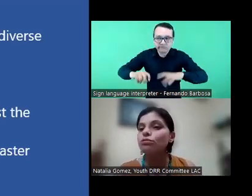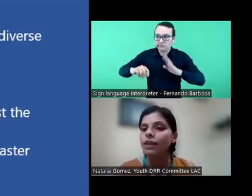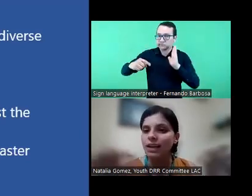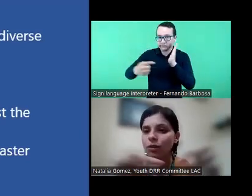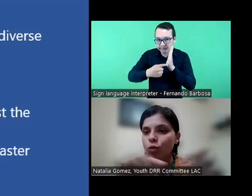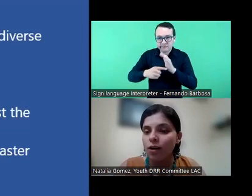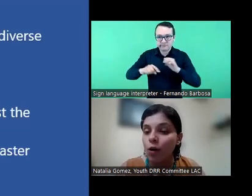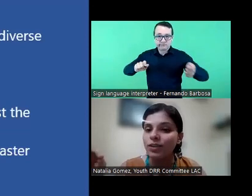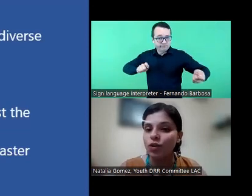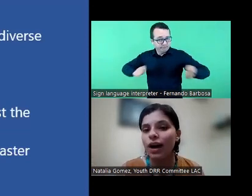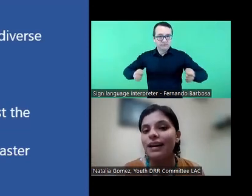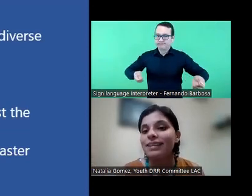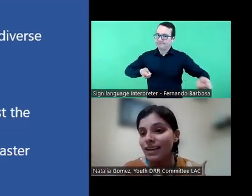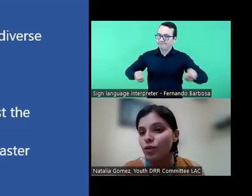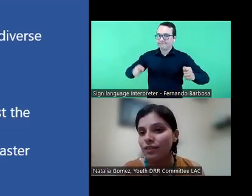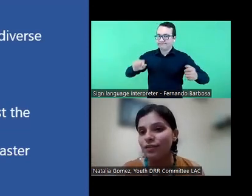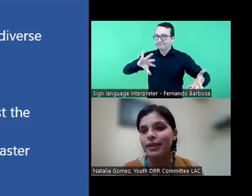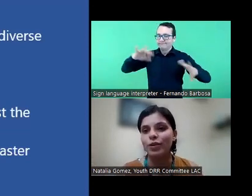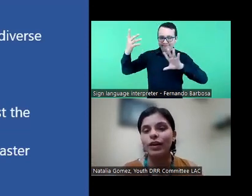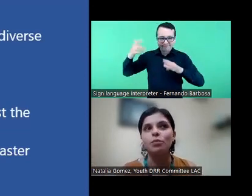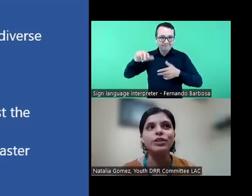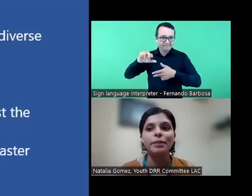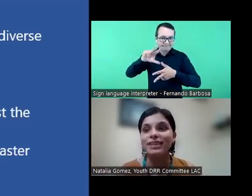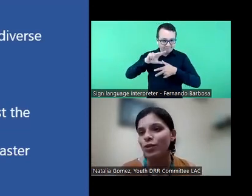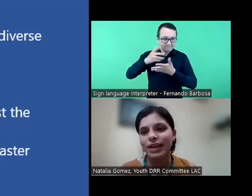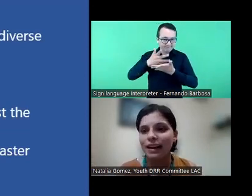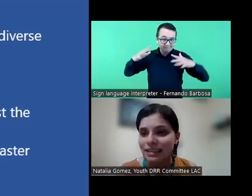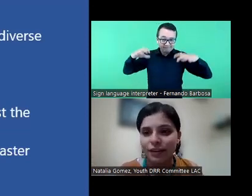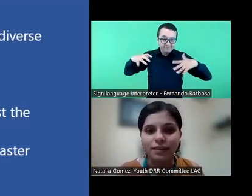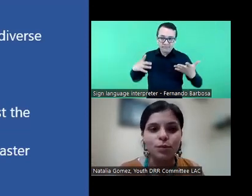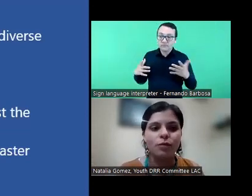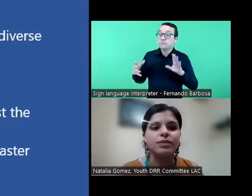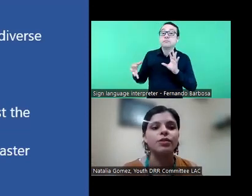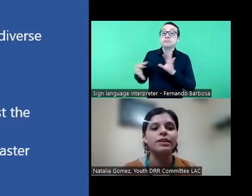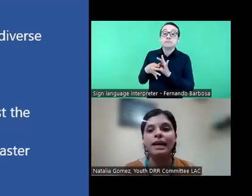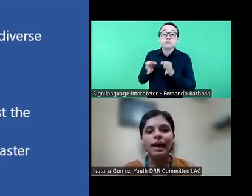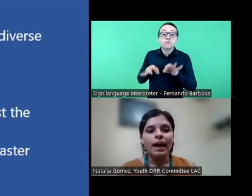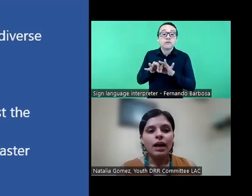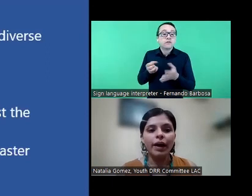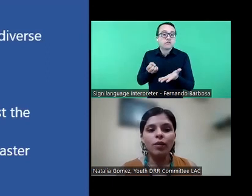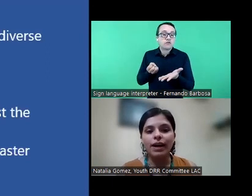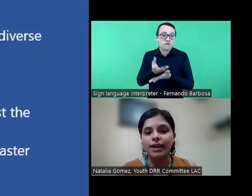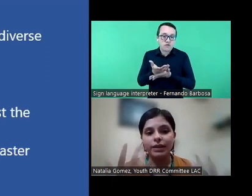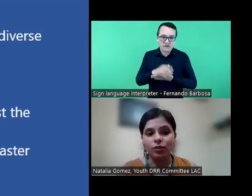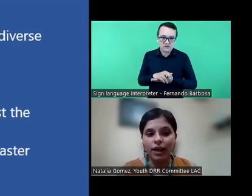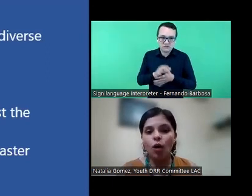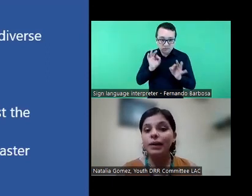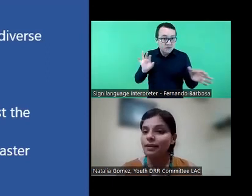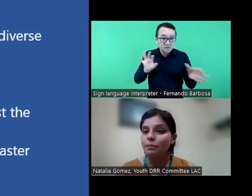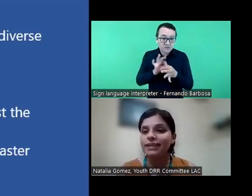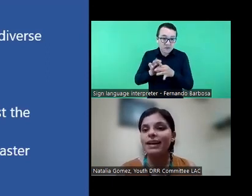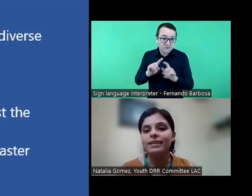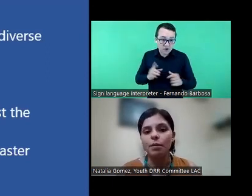and technology for disaster risk reduction or recovery. And this has an importance. There is limitation in